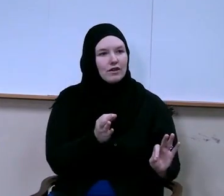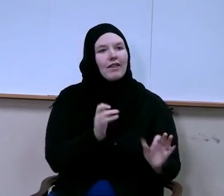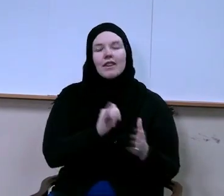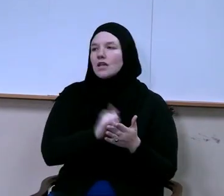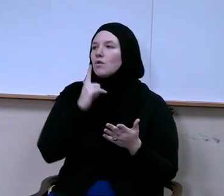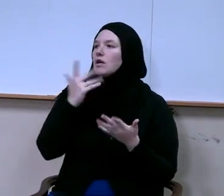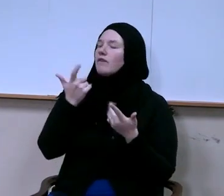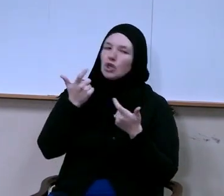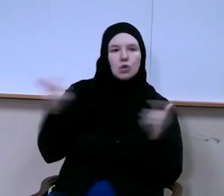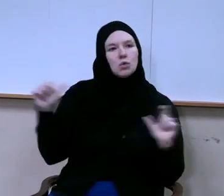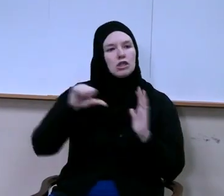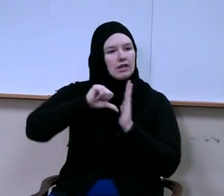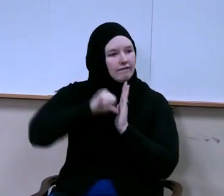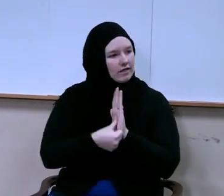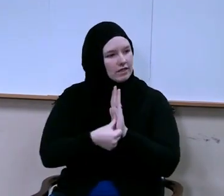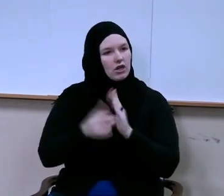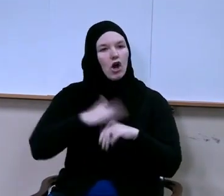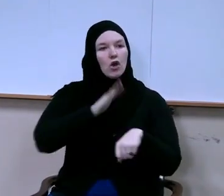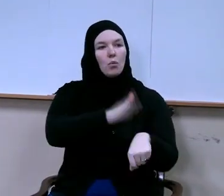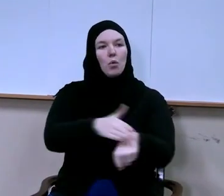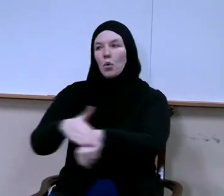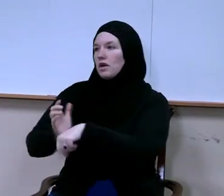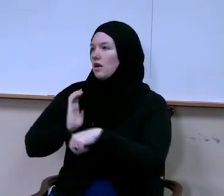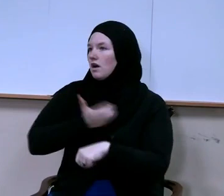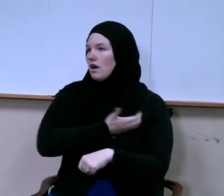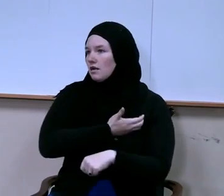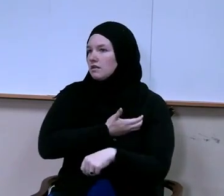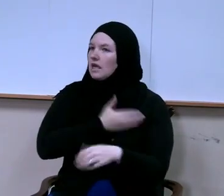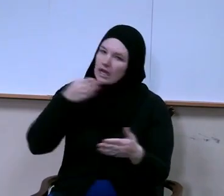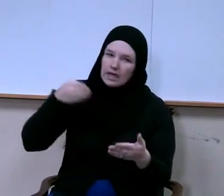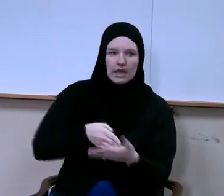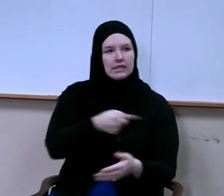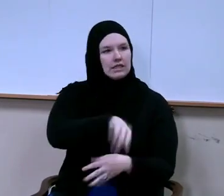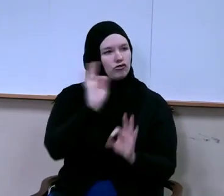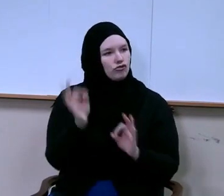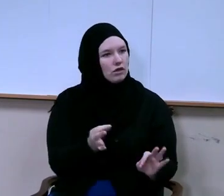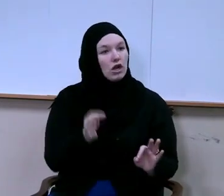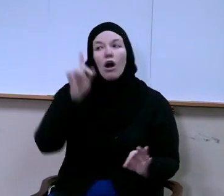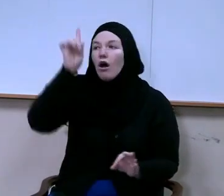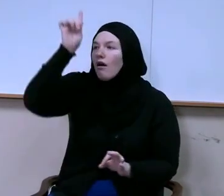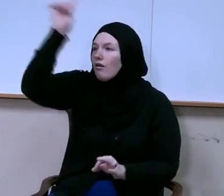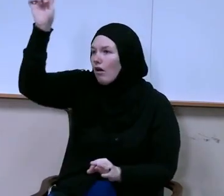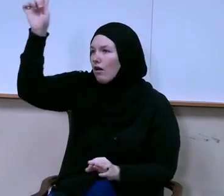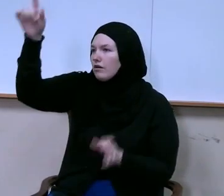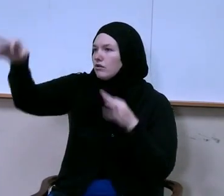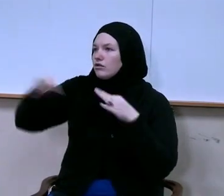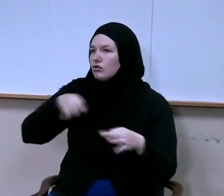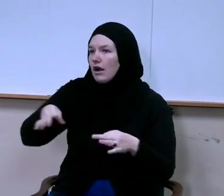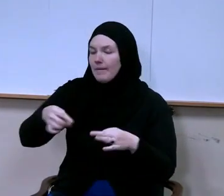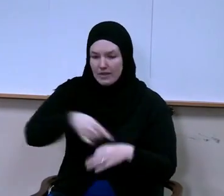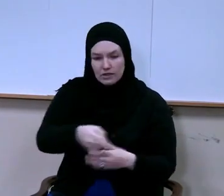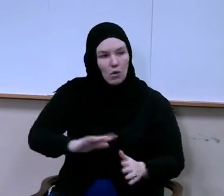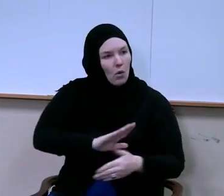is a huge emphasis on warning us against those distractions. Allah describes this whole